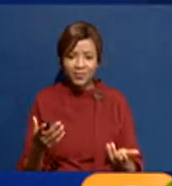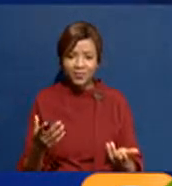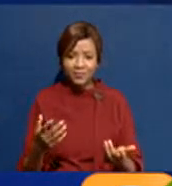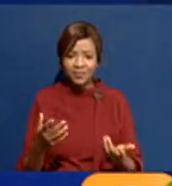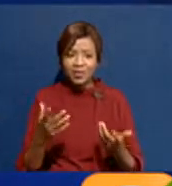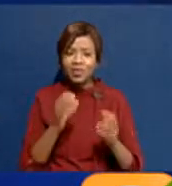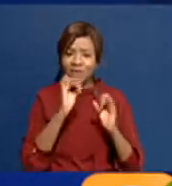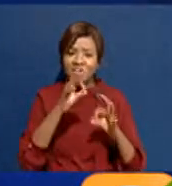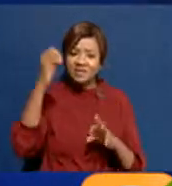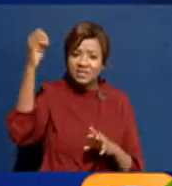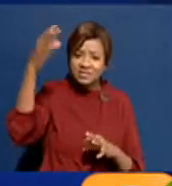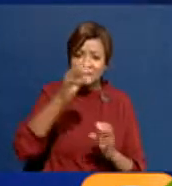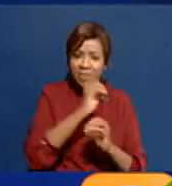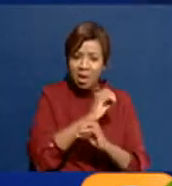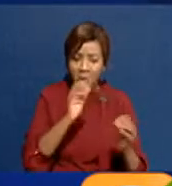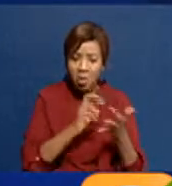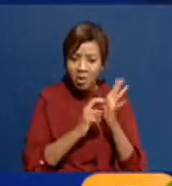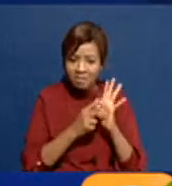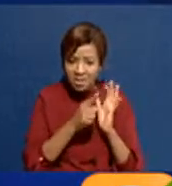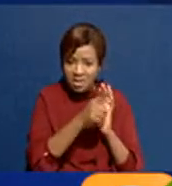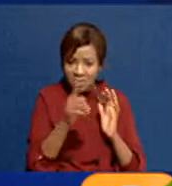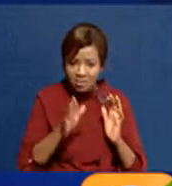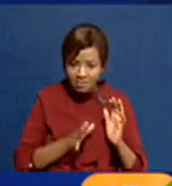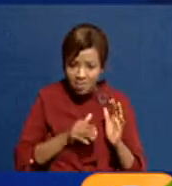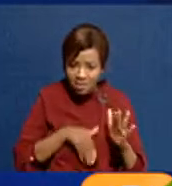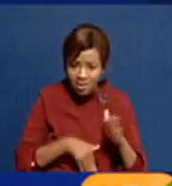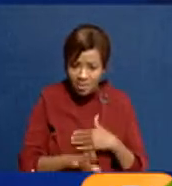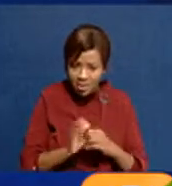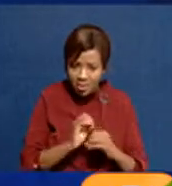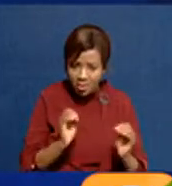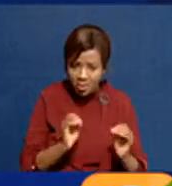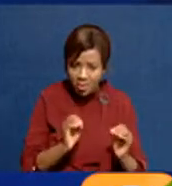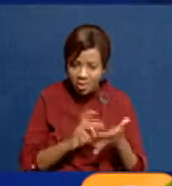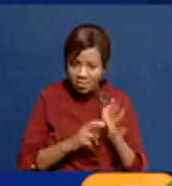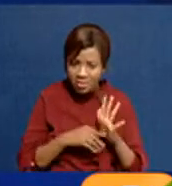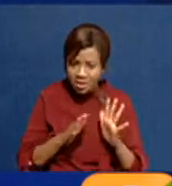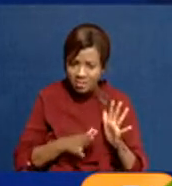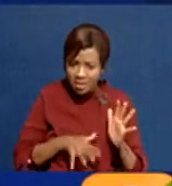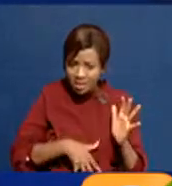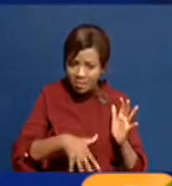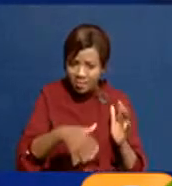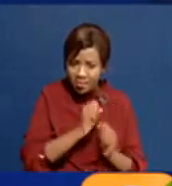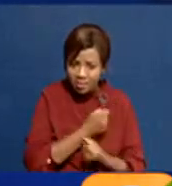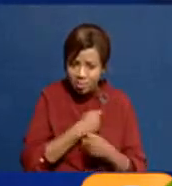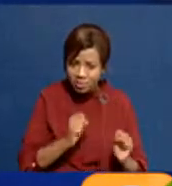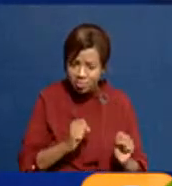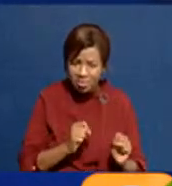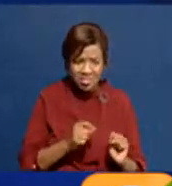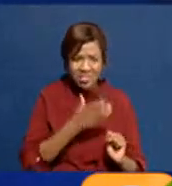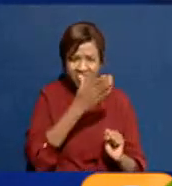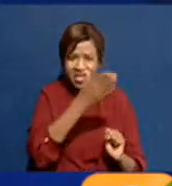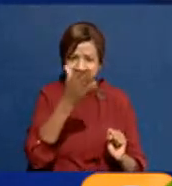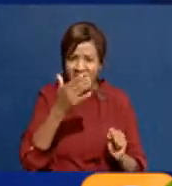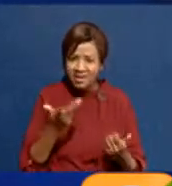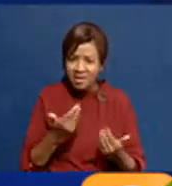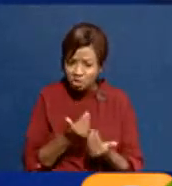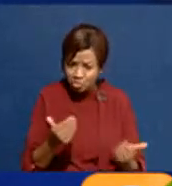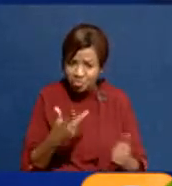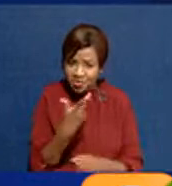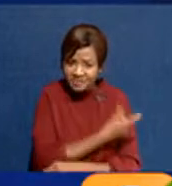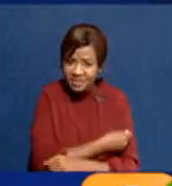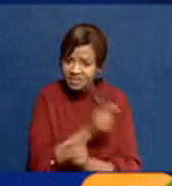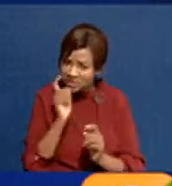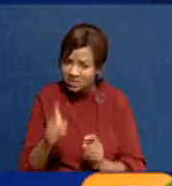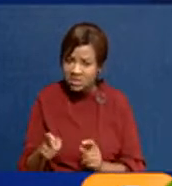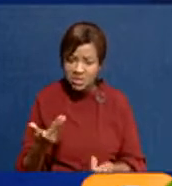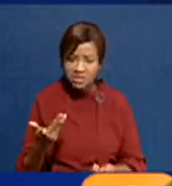no electricity, there are no people there. Mm. There are no mothers delivering who need to be vaccinated and so on. So I think it